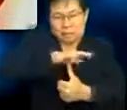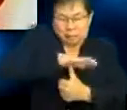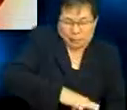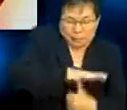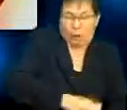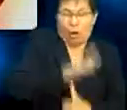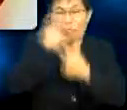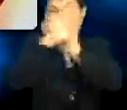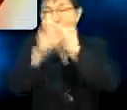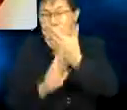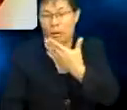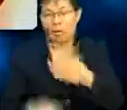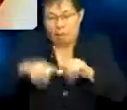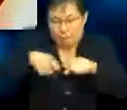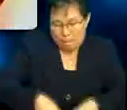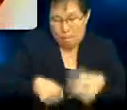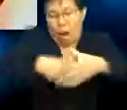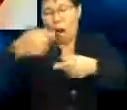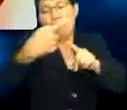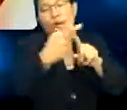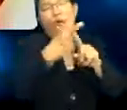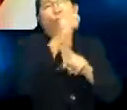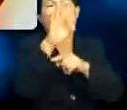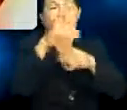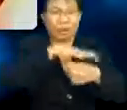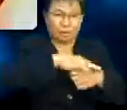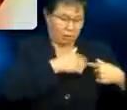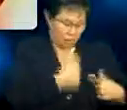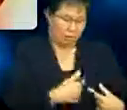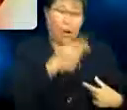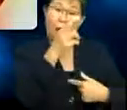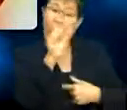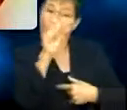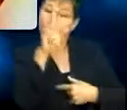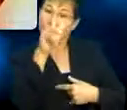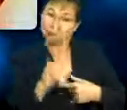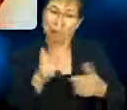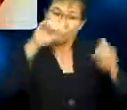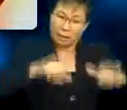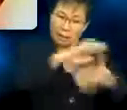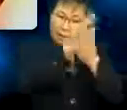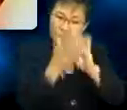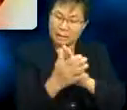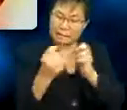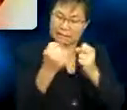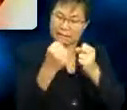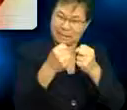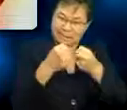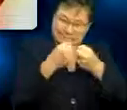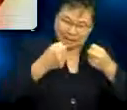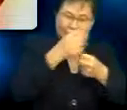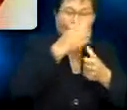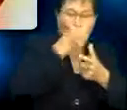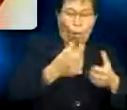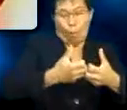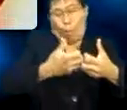the high pressure of the blood that is pumped out of the heart. Arteries can also become